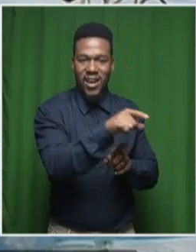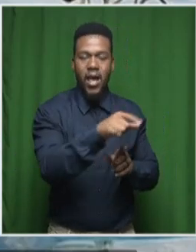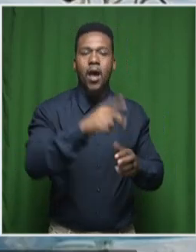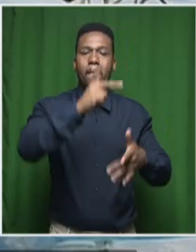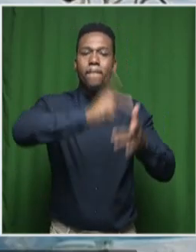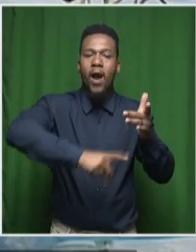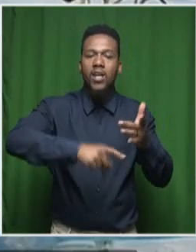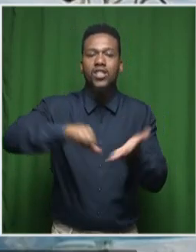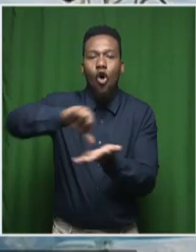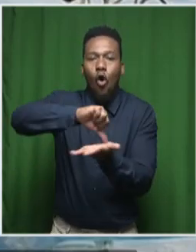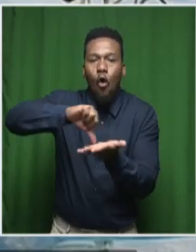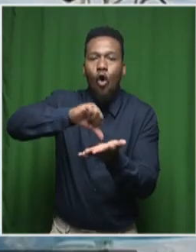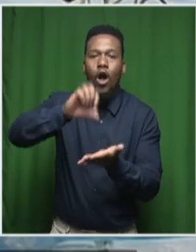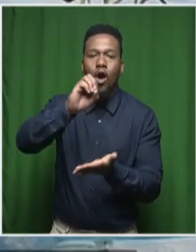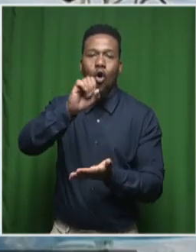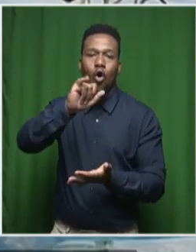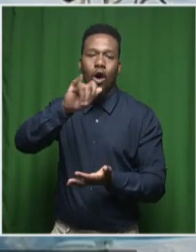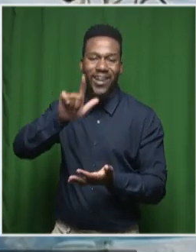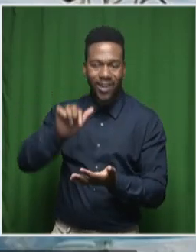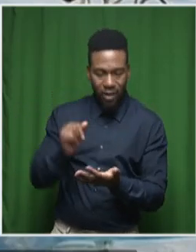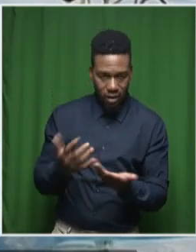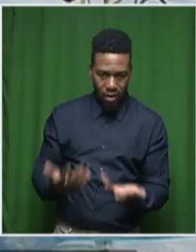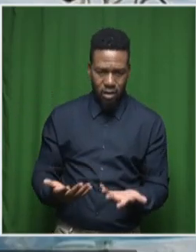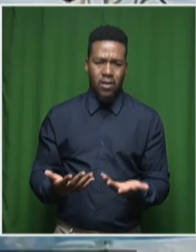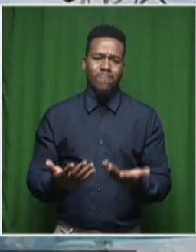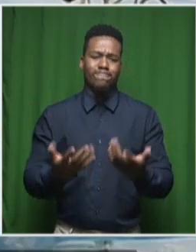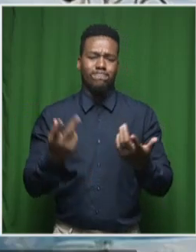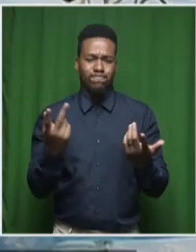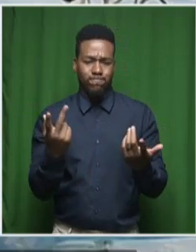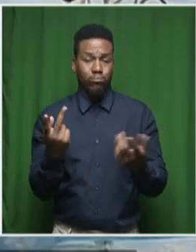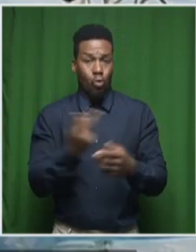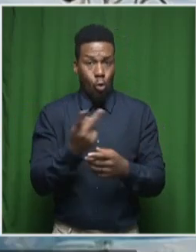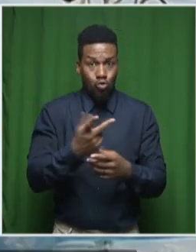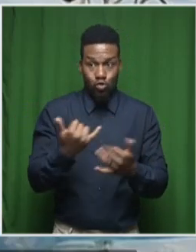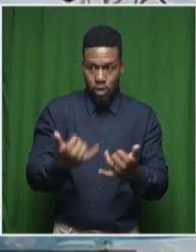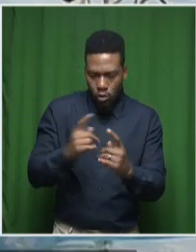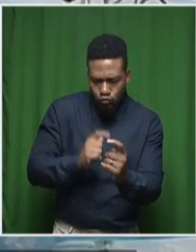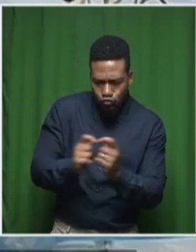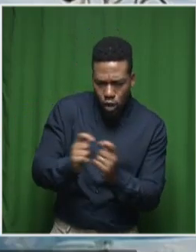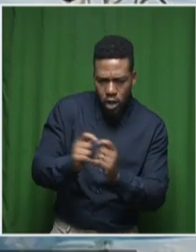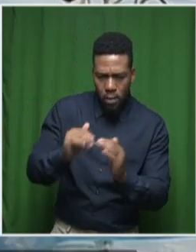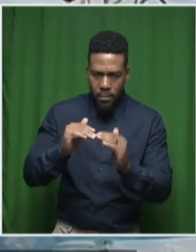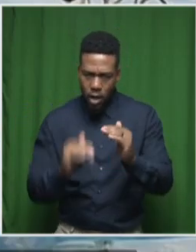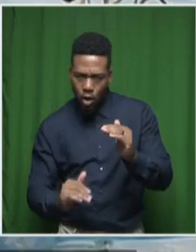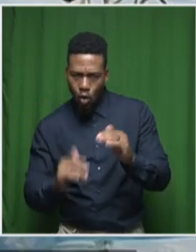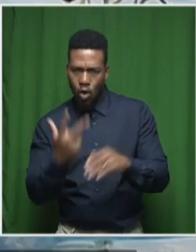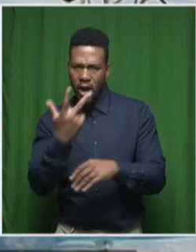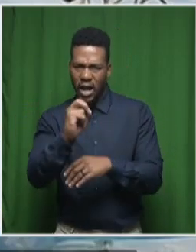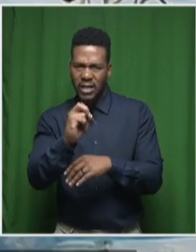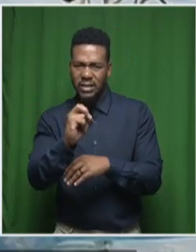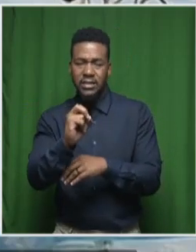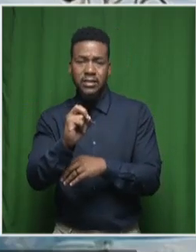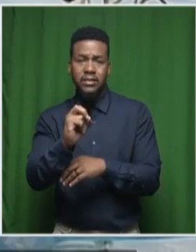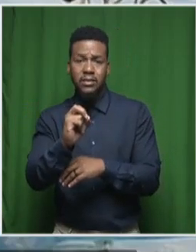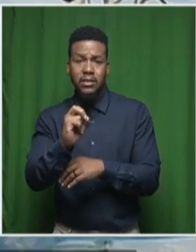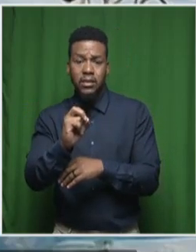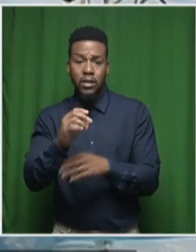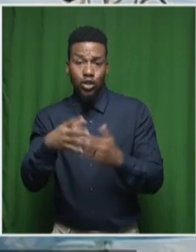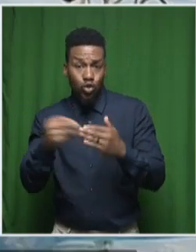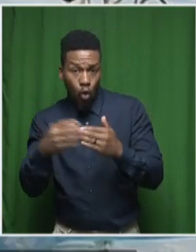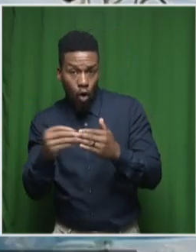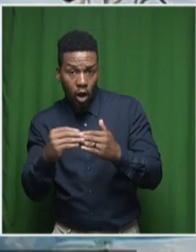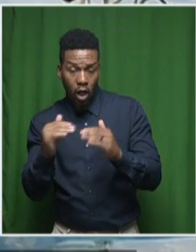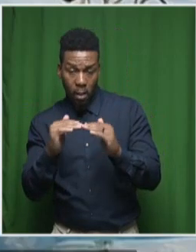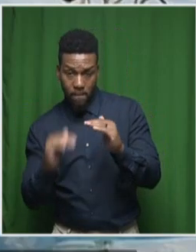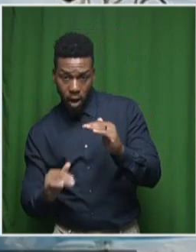main, which we've seen quite recently really trading below the $80 mark. Would remember that during the peak of